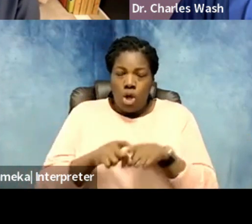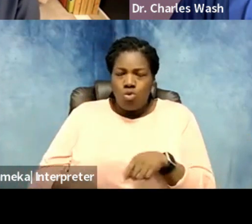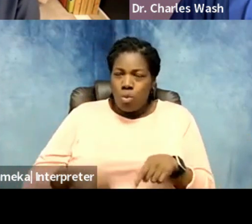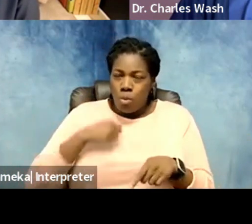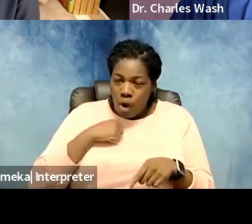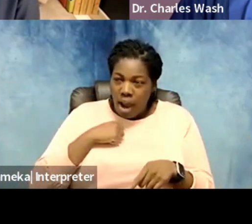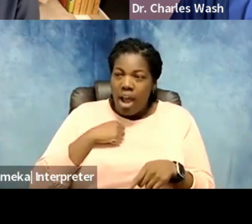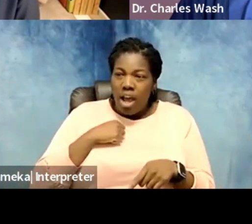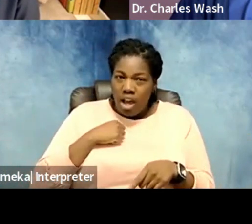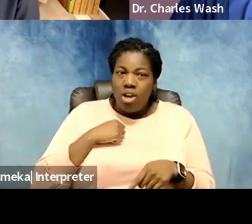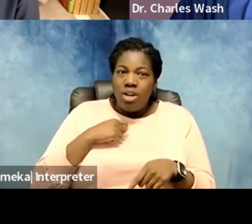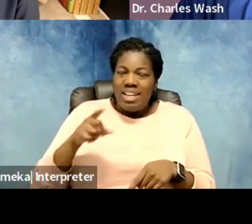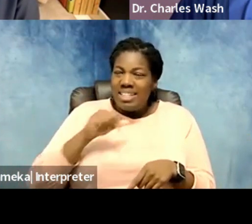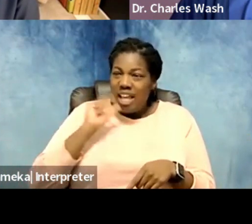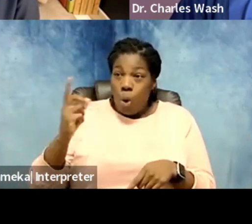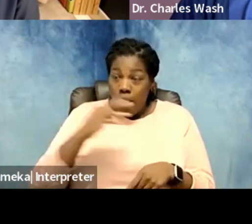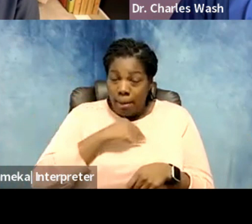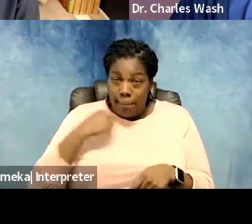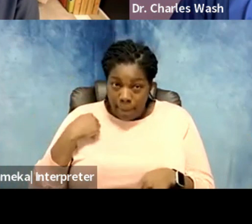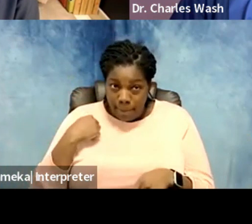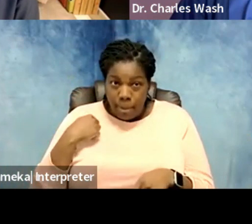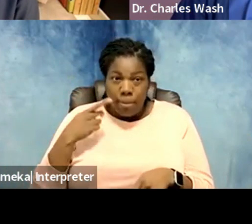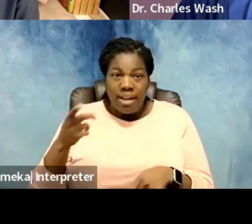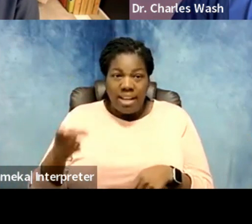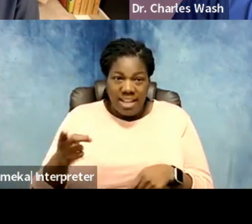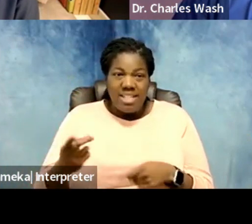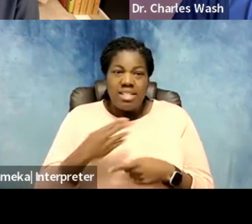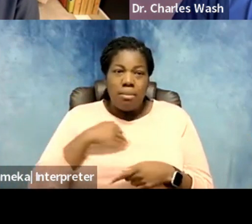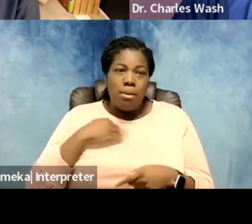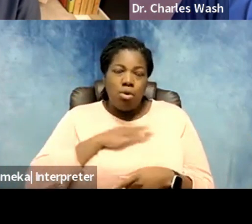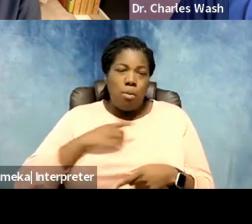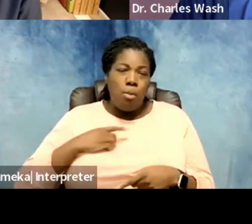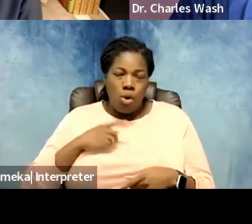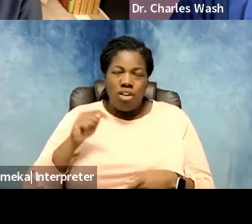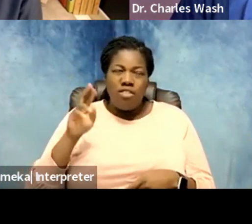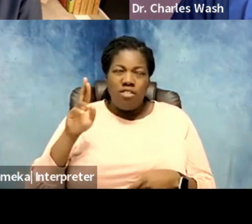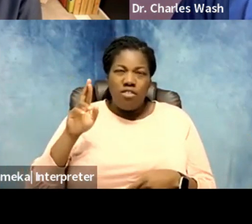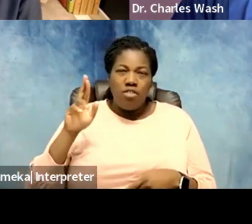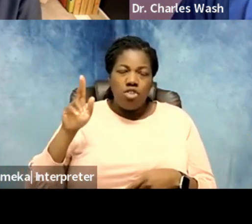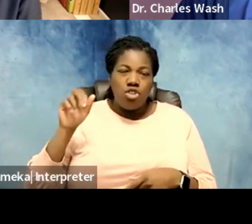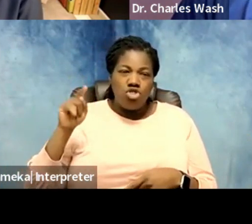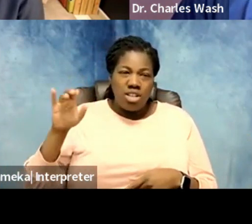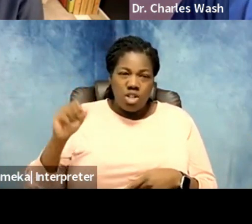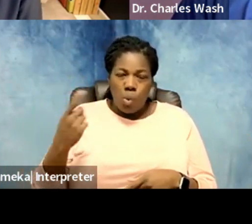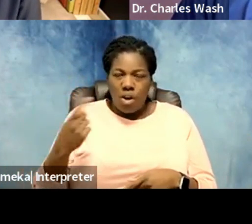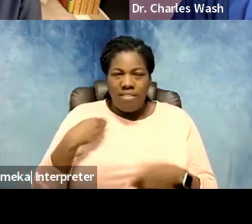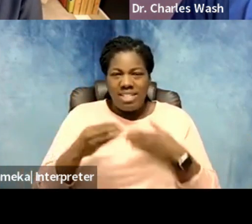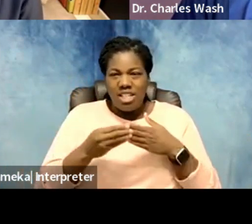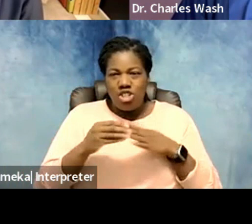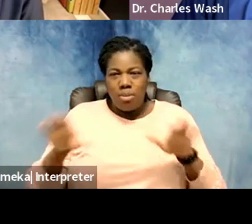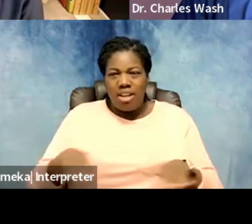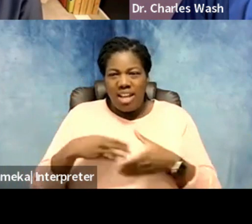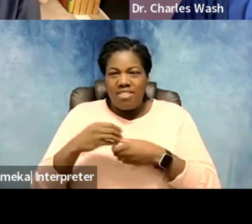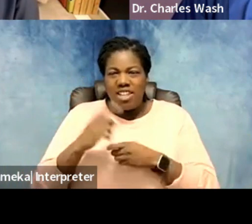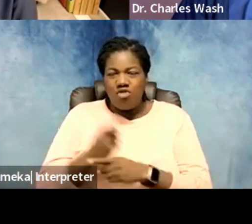count Stephen not just as one of our members, but also as a vibrant member of our Board of Trustees, just one of his many leadership activities outside of